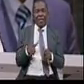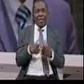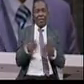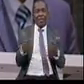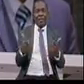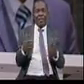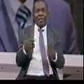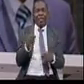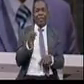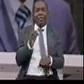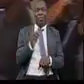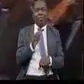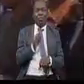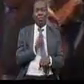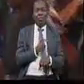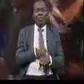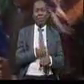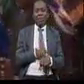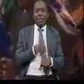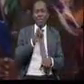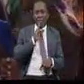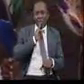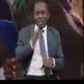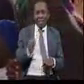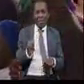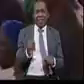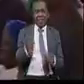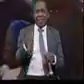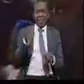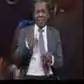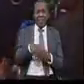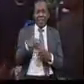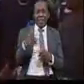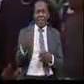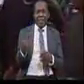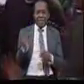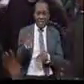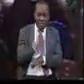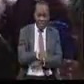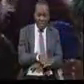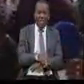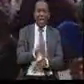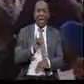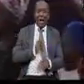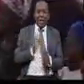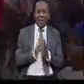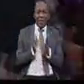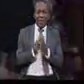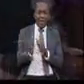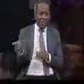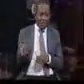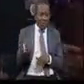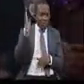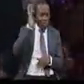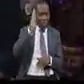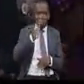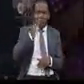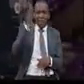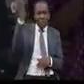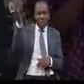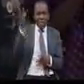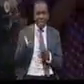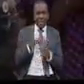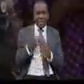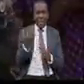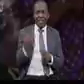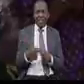So please, be there. We will be there. And the name of the Lord will be glorified and honored. We want to say thank you, Lord, for